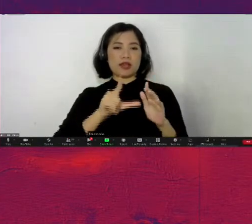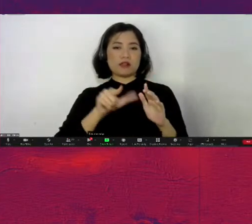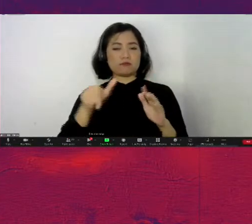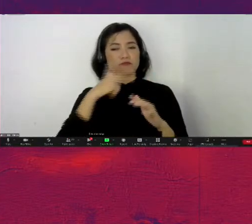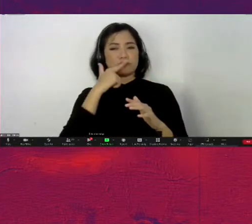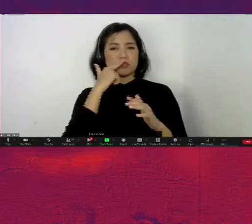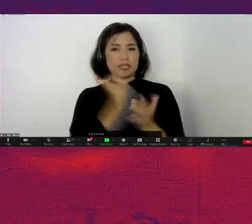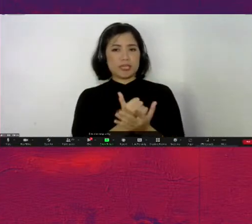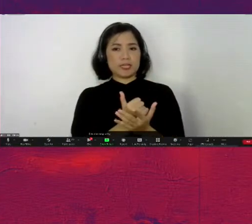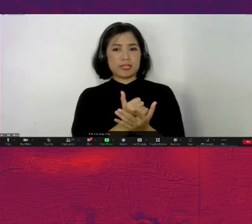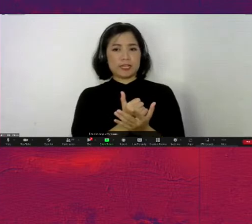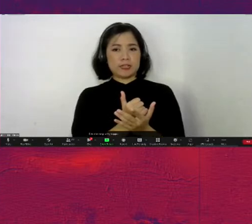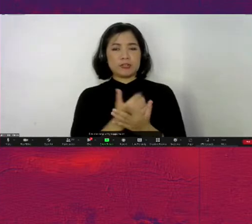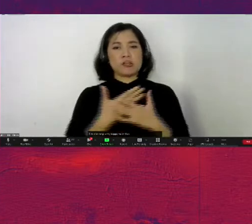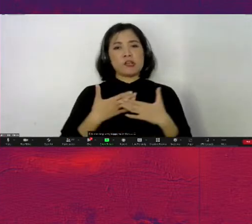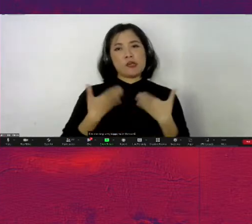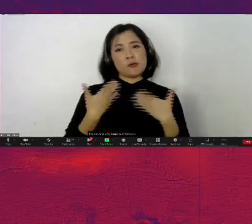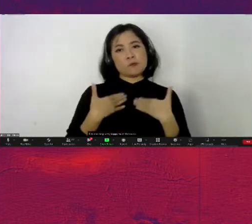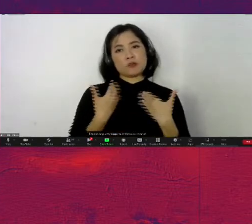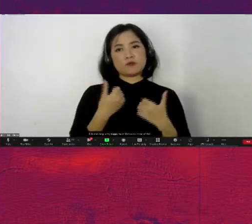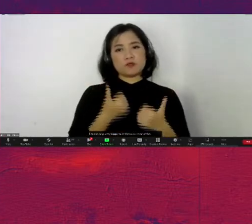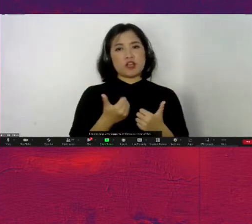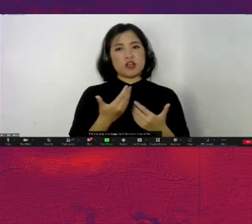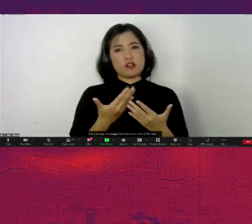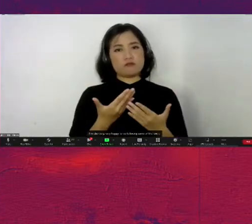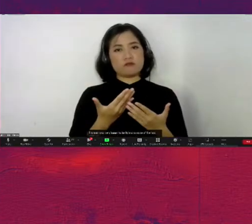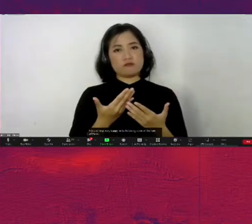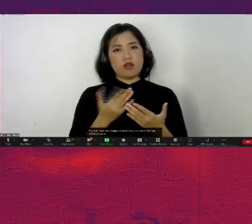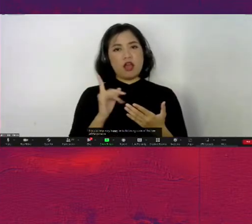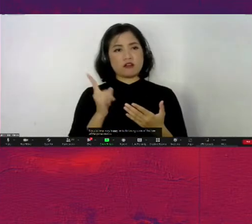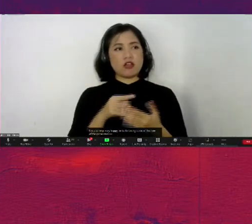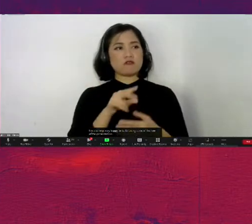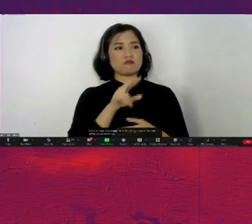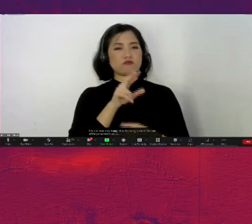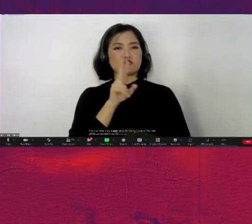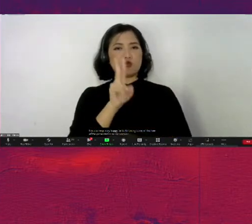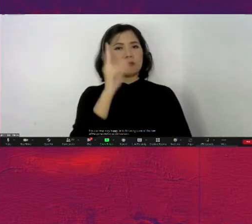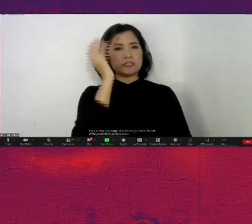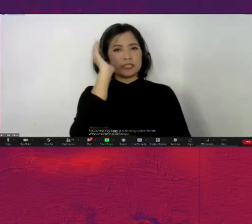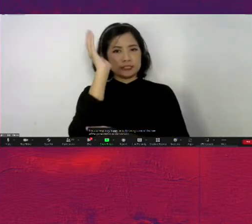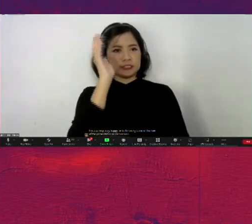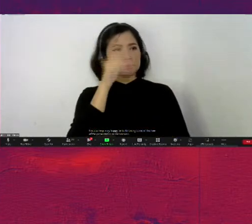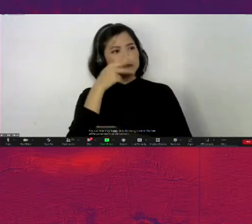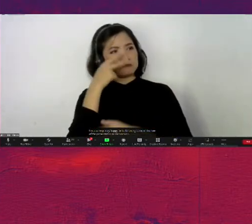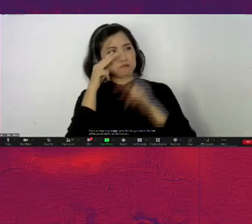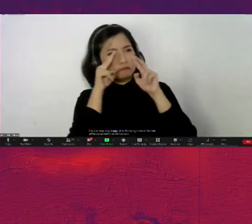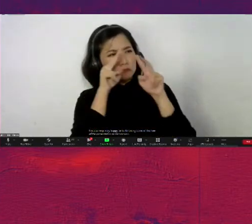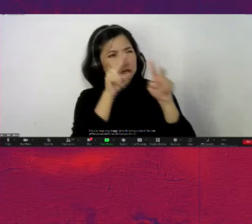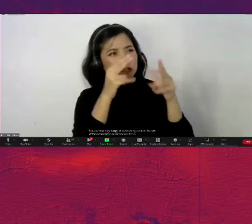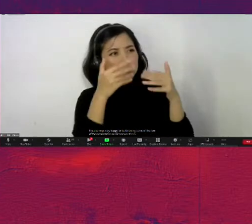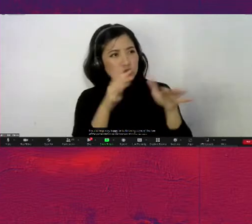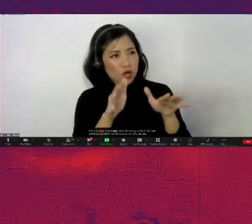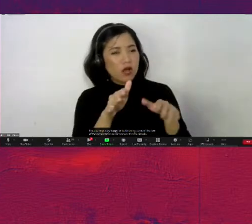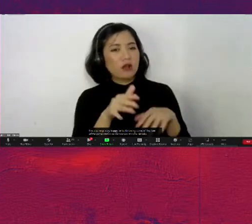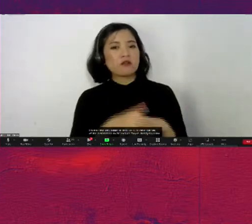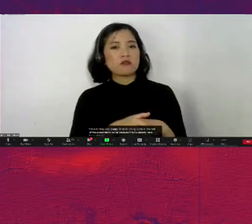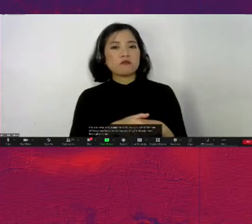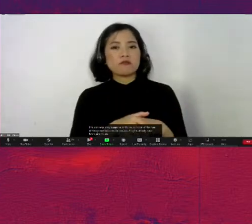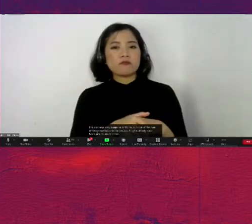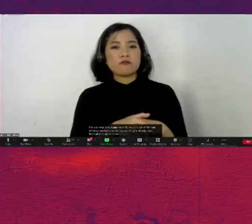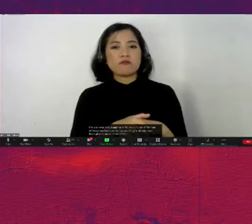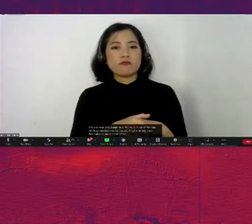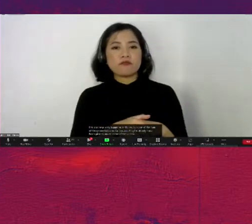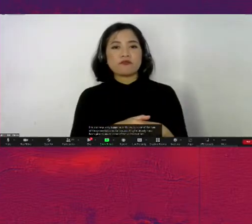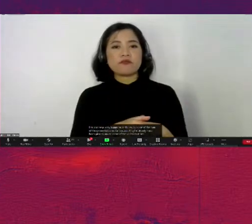very happy to be following two of the presentations so far, because they already have been picking up on